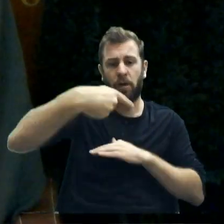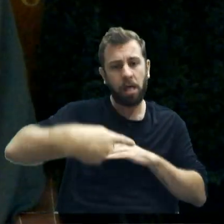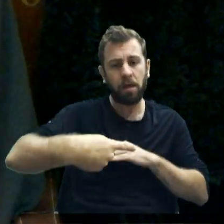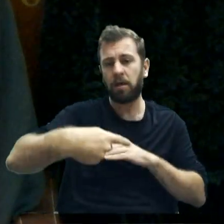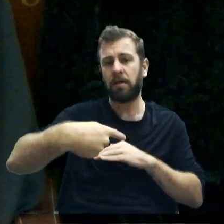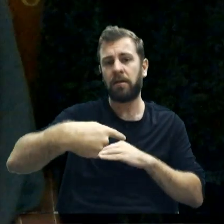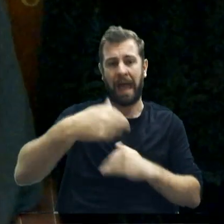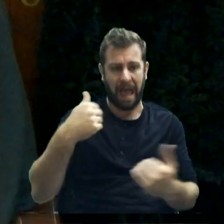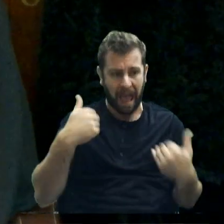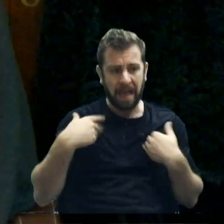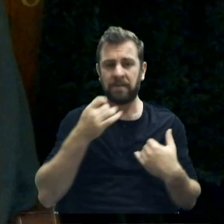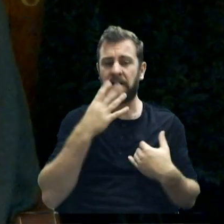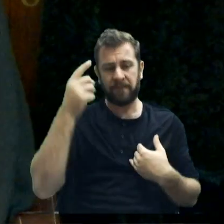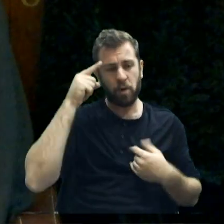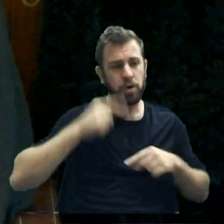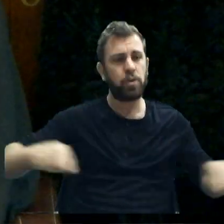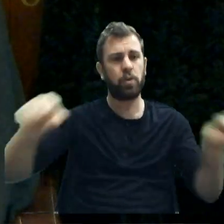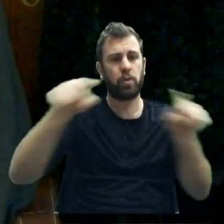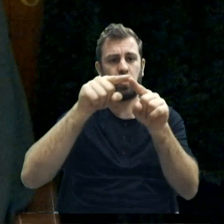Let's walk together.